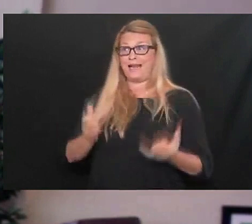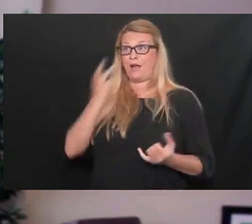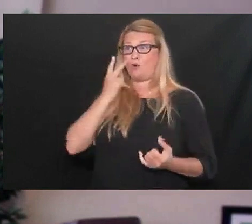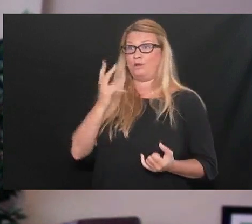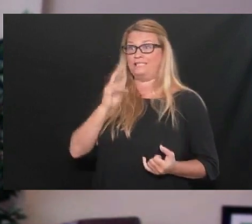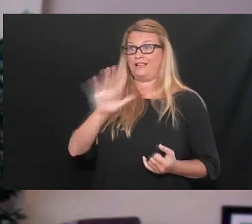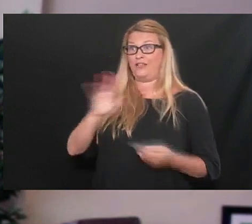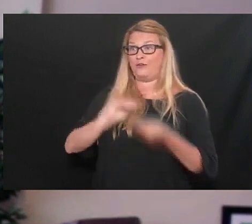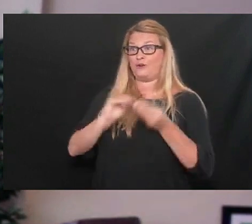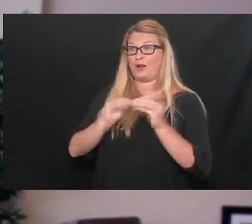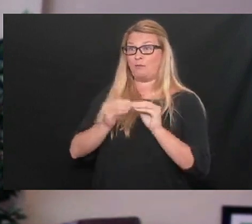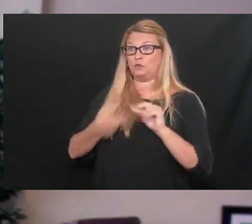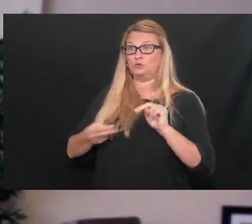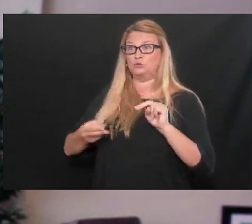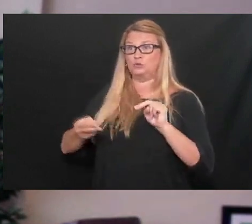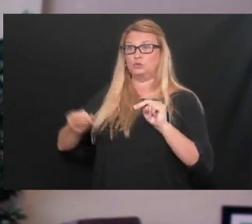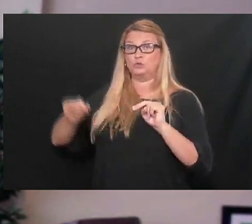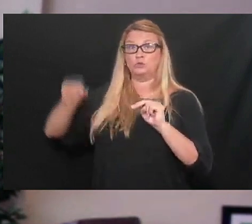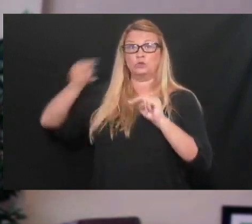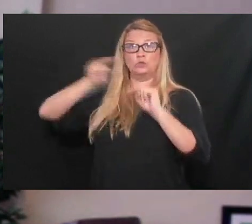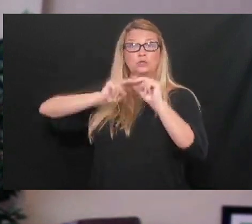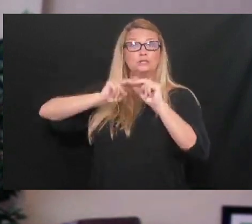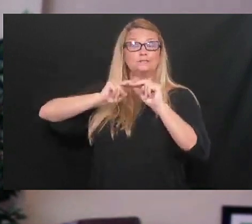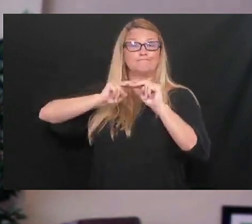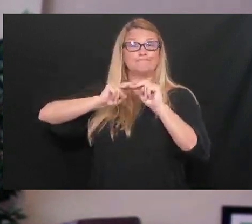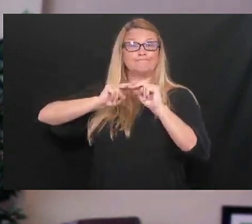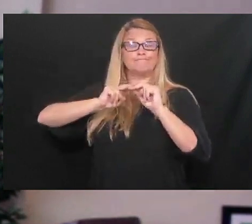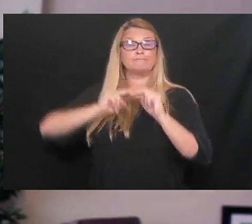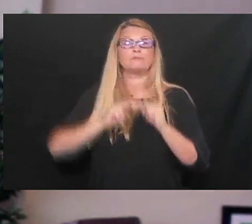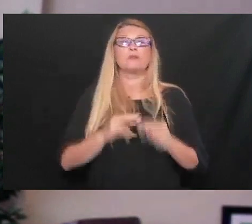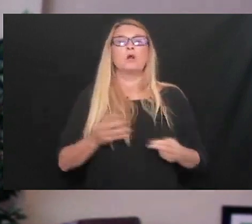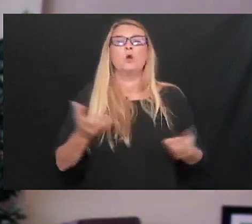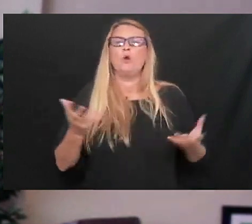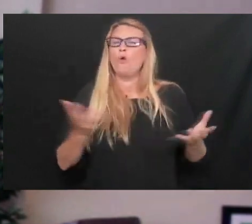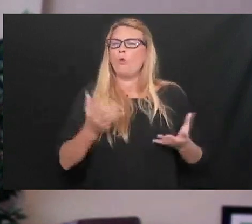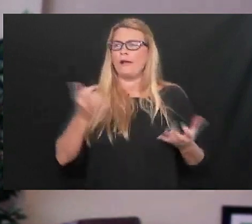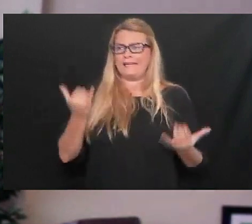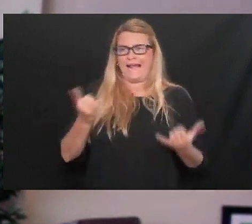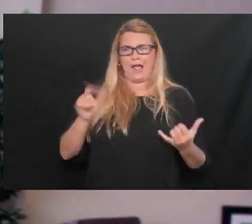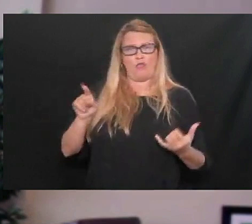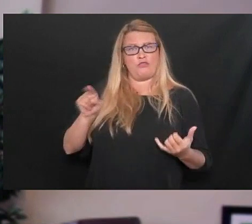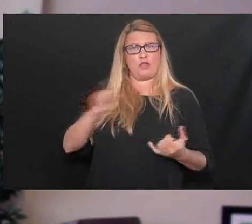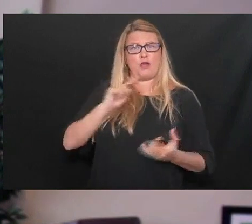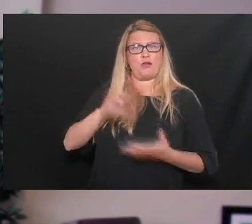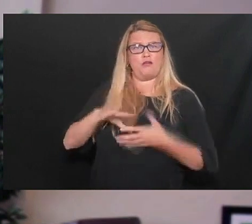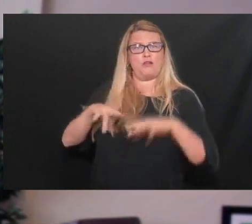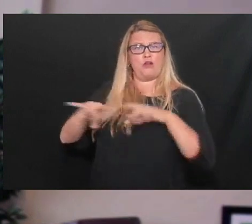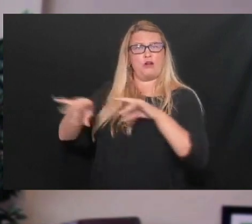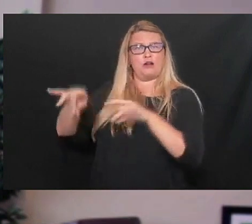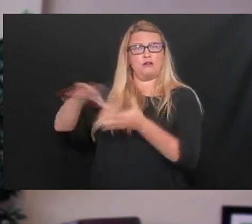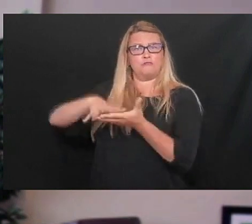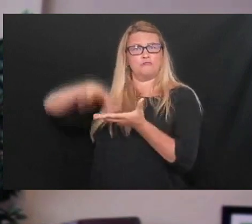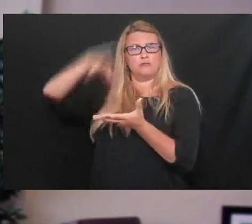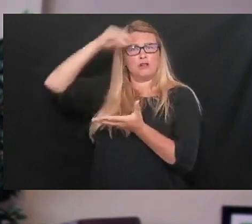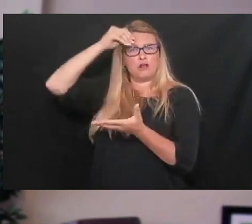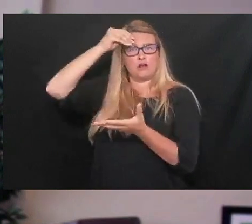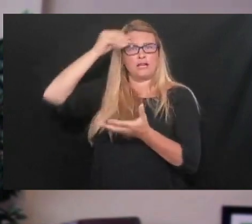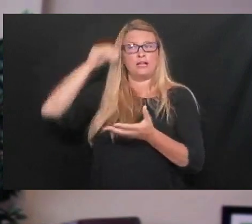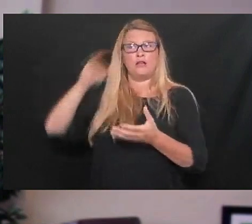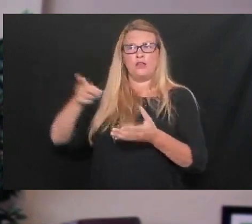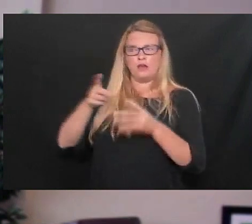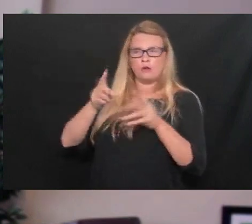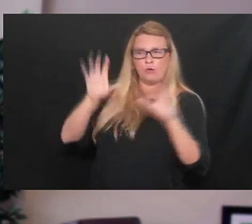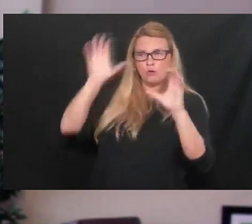of the highest in the world for new cases. And what they found out was, as they followed their people who had been